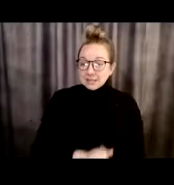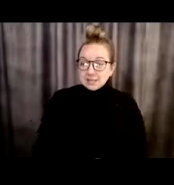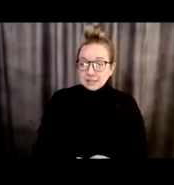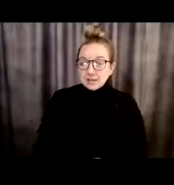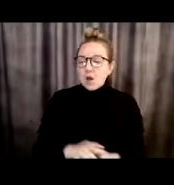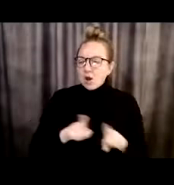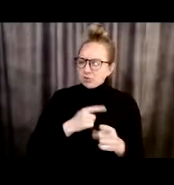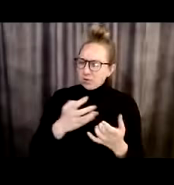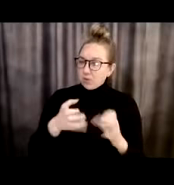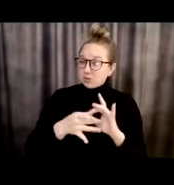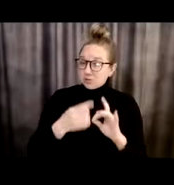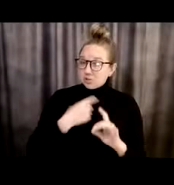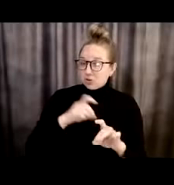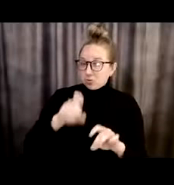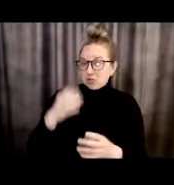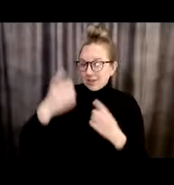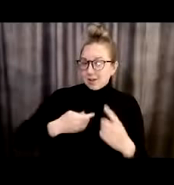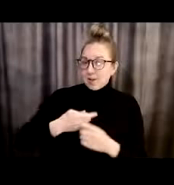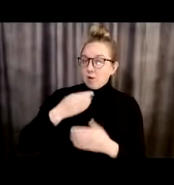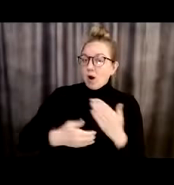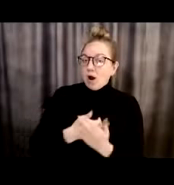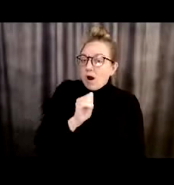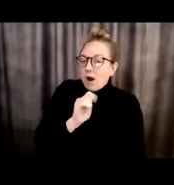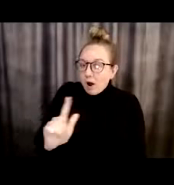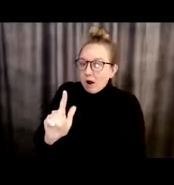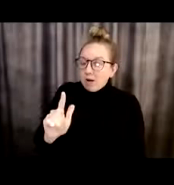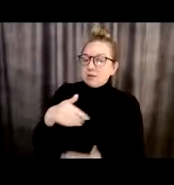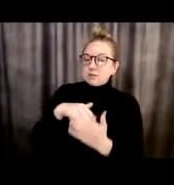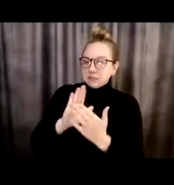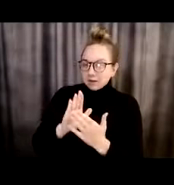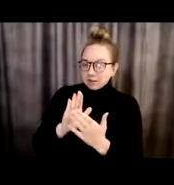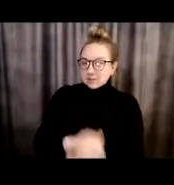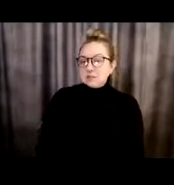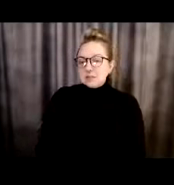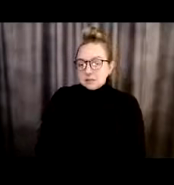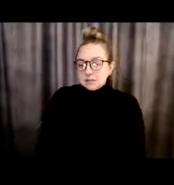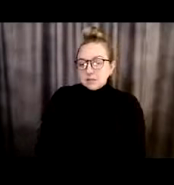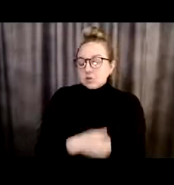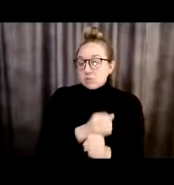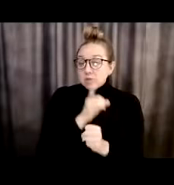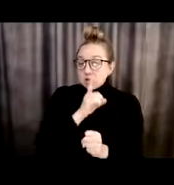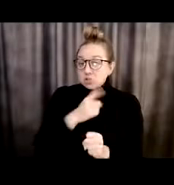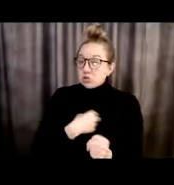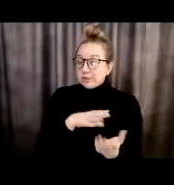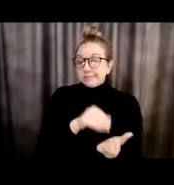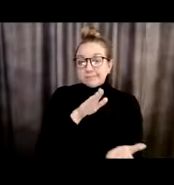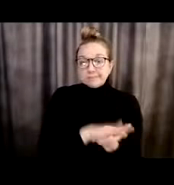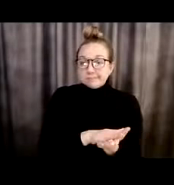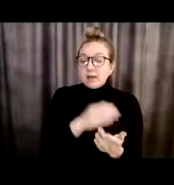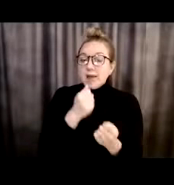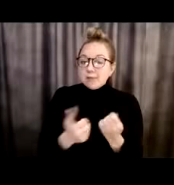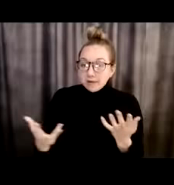tactics, even if we think that there's something that should be a given. We want to make sure we're documenting it and writing it